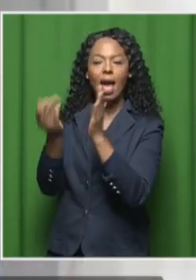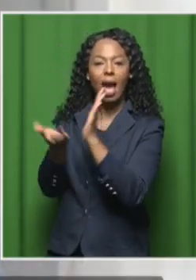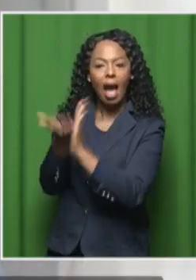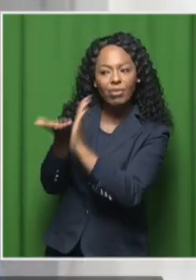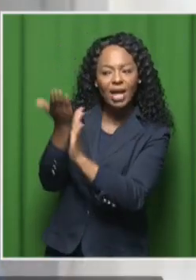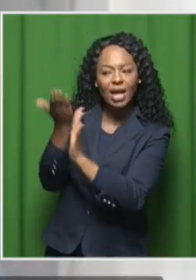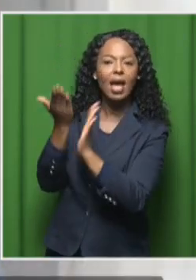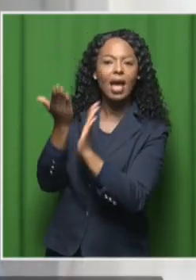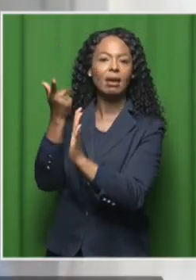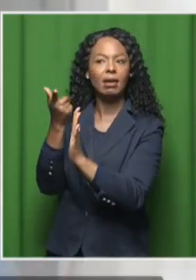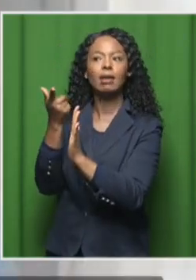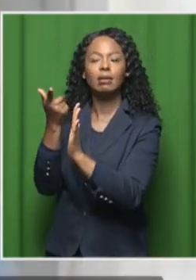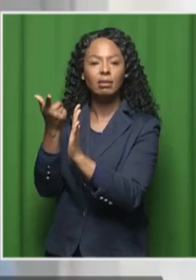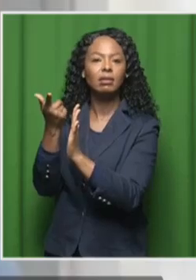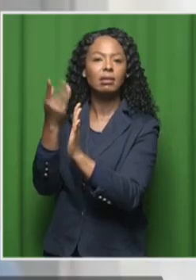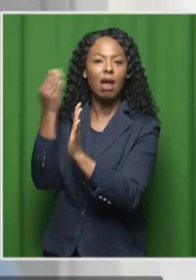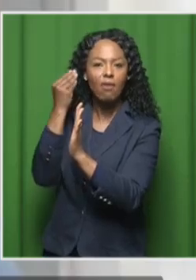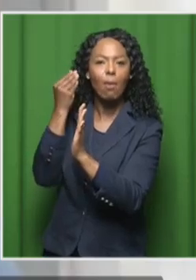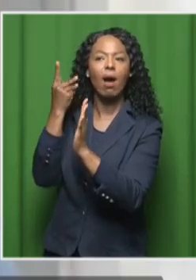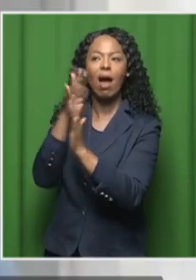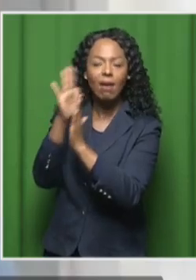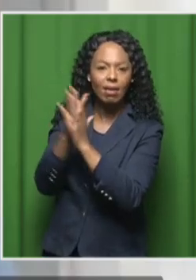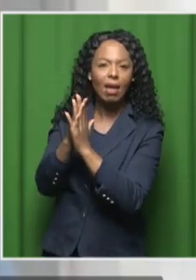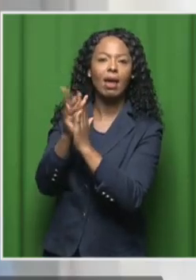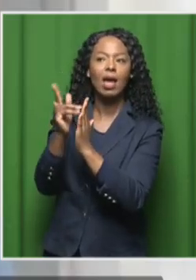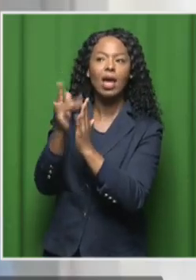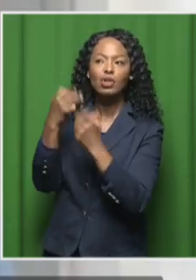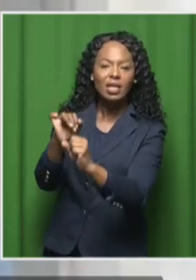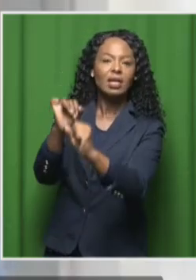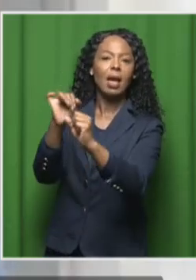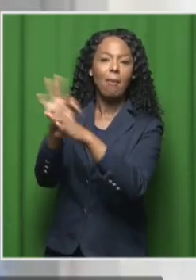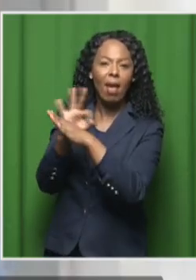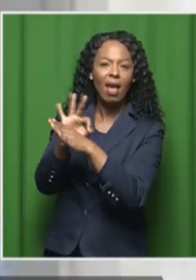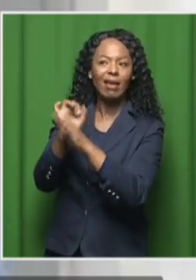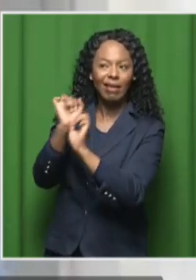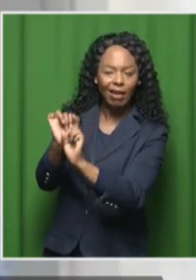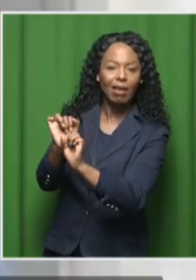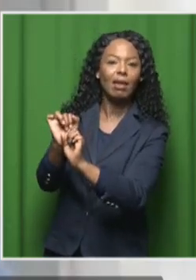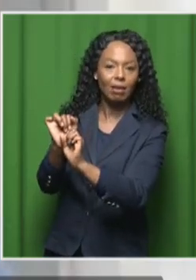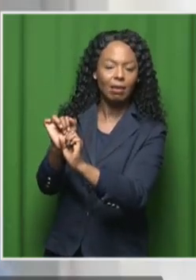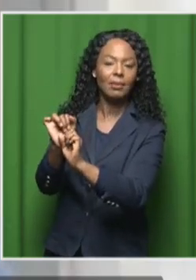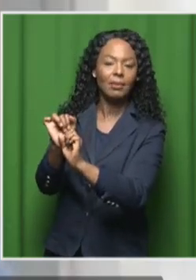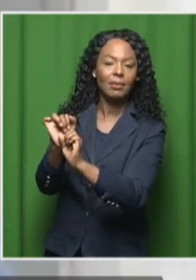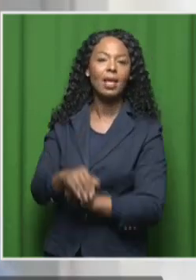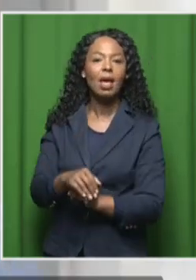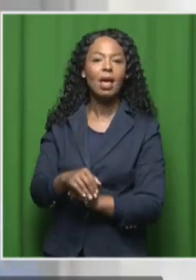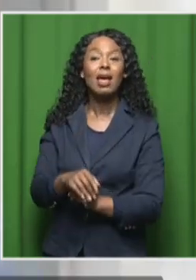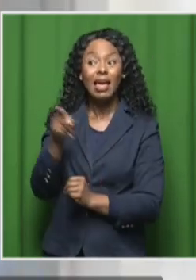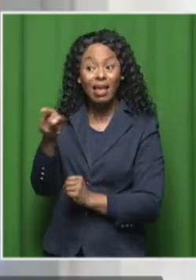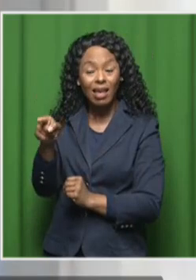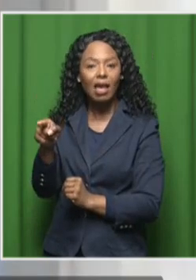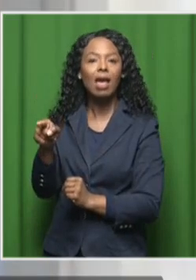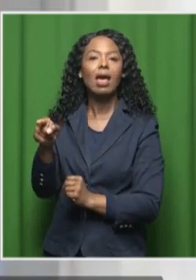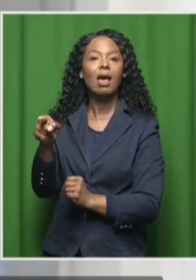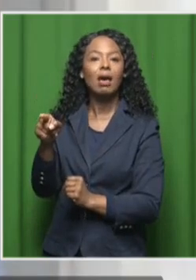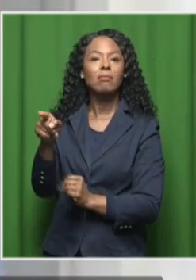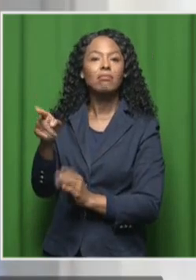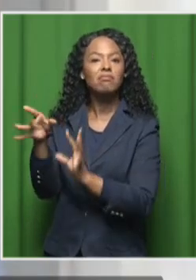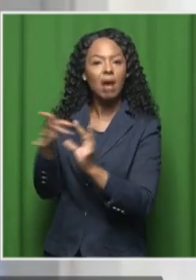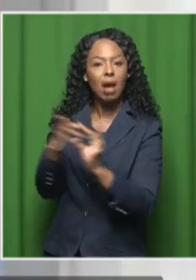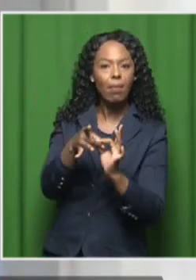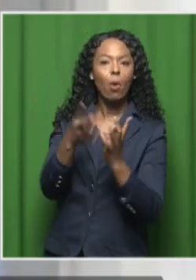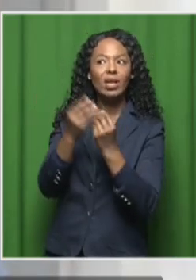the MT strategic framework. It just aligns with